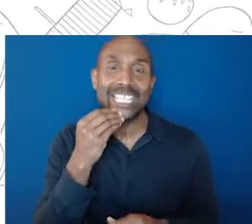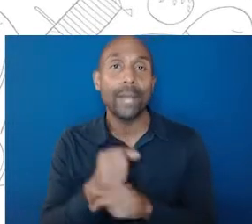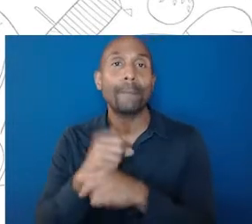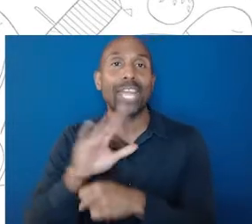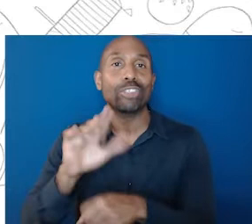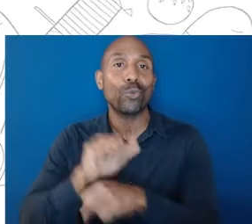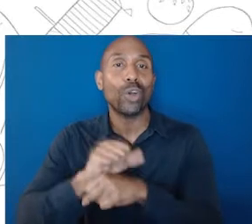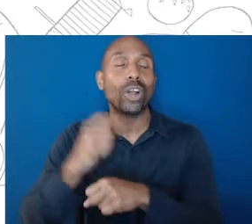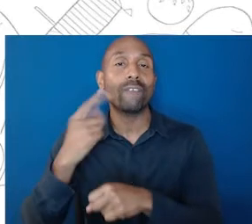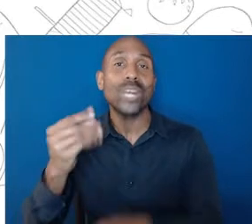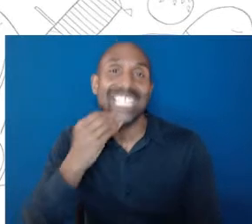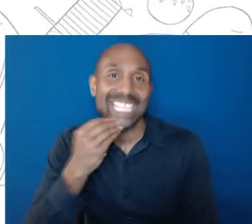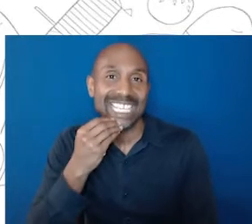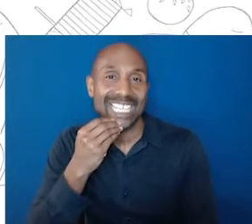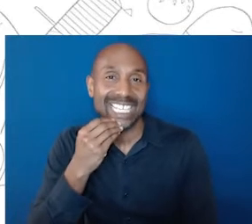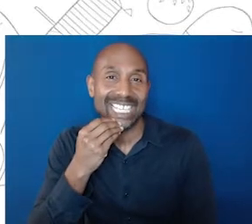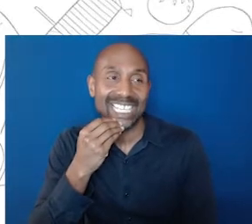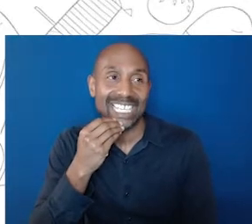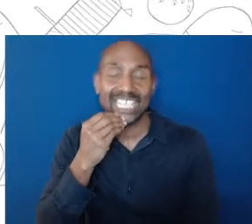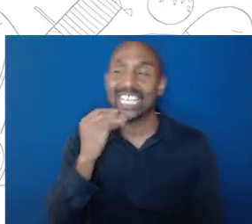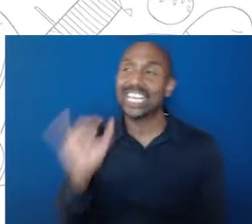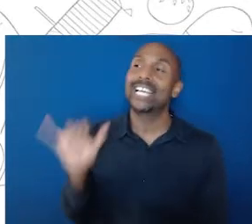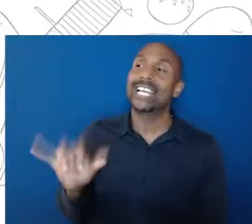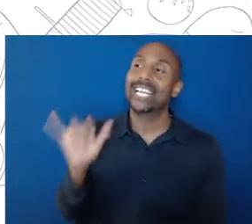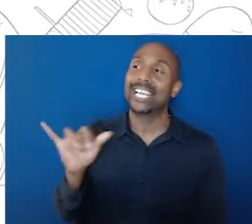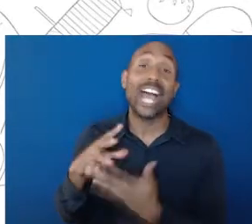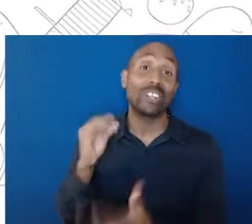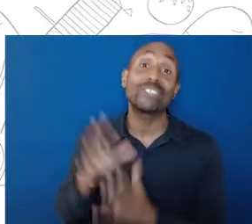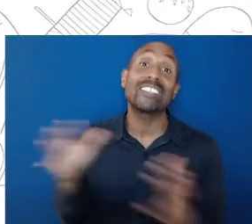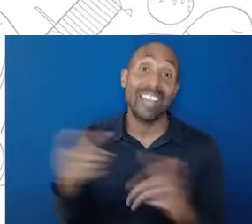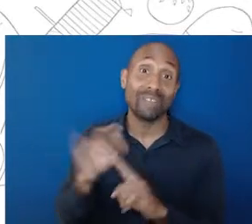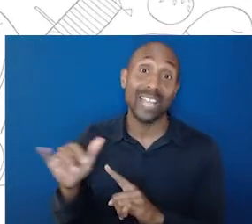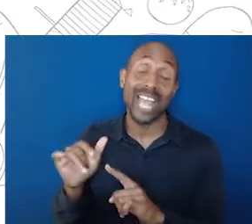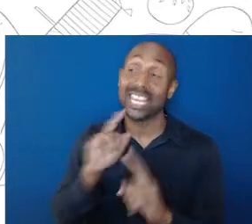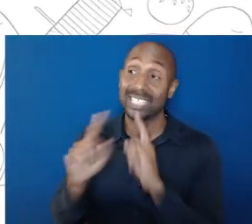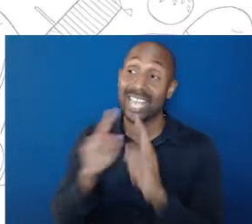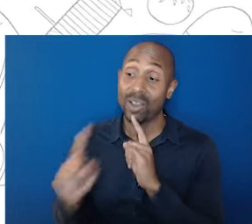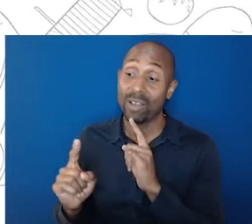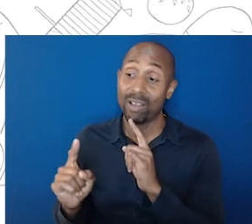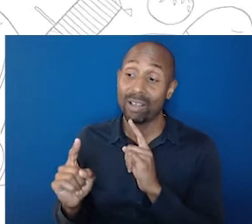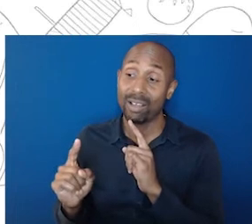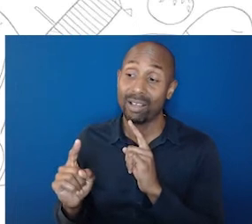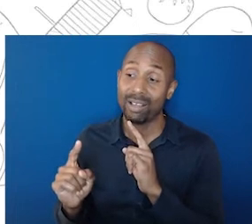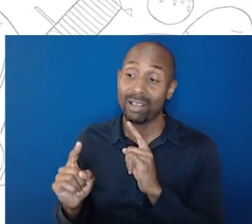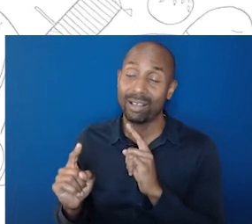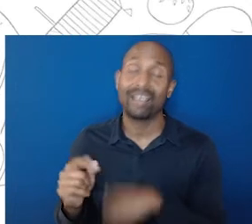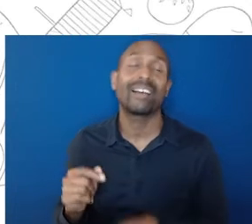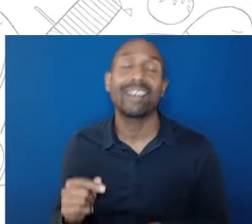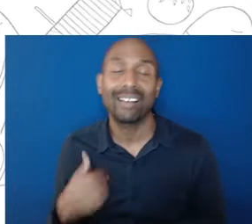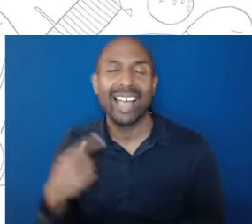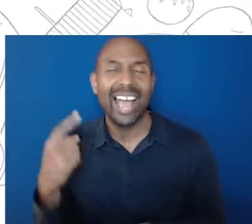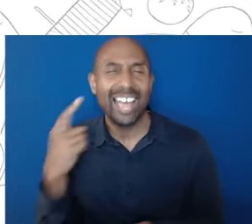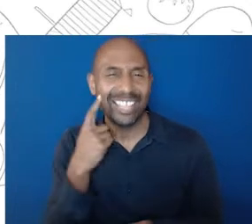such, it was such a learning for me. And I think there were many ways that he thought I